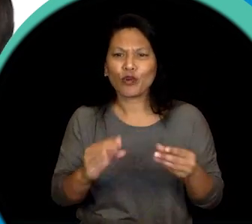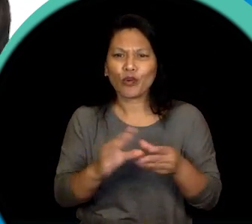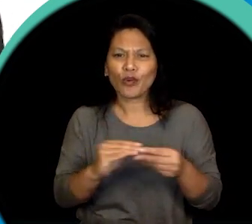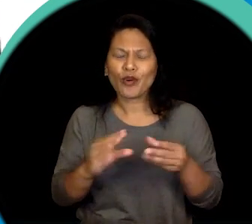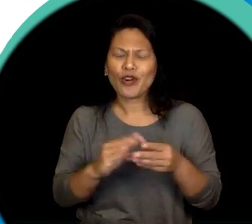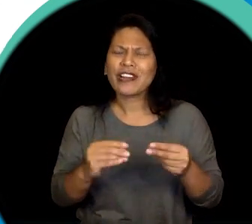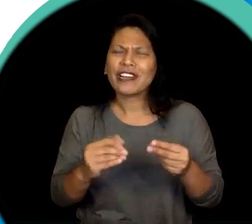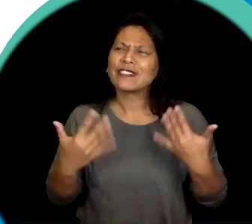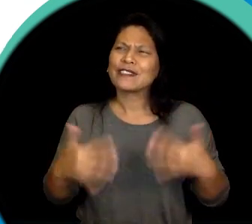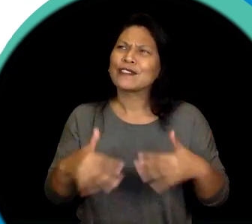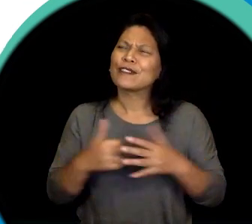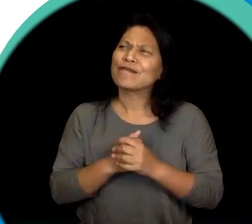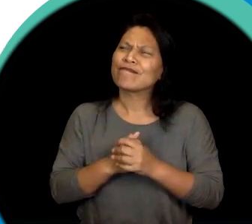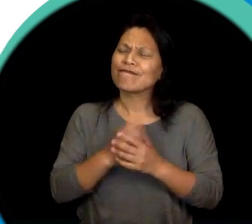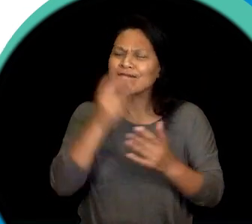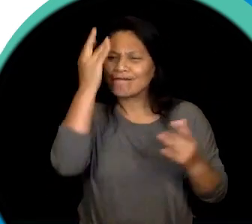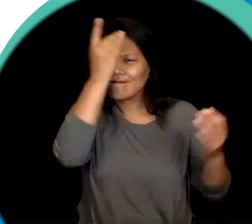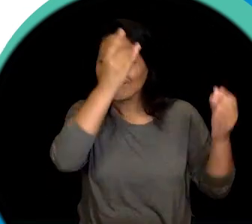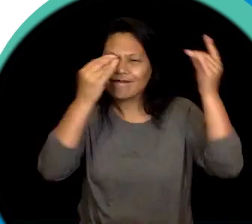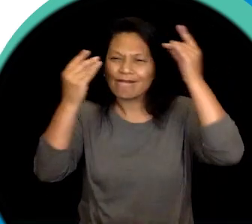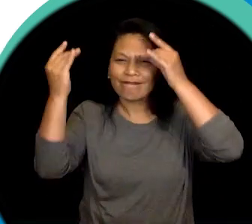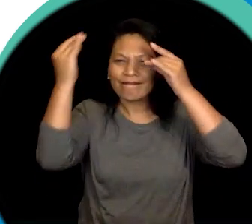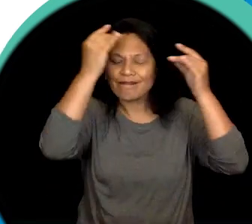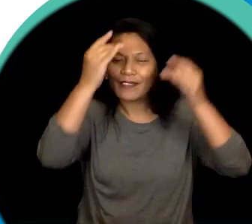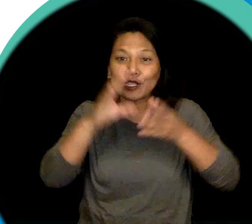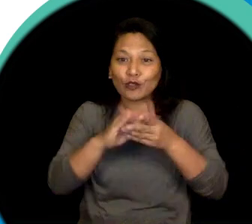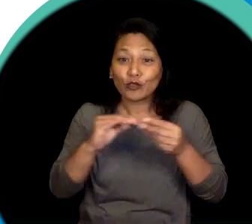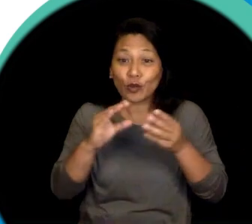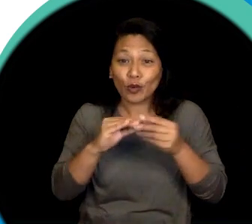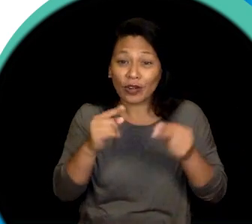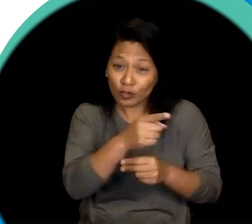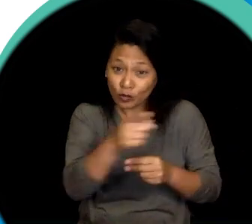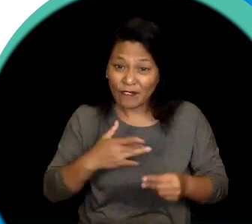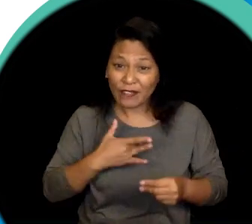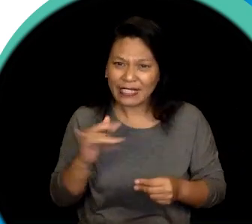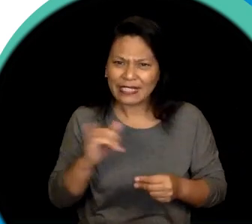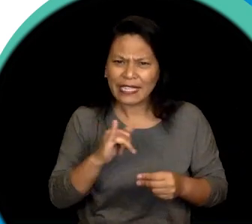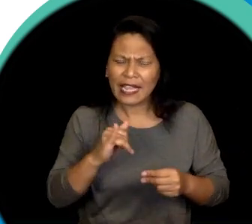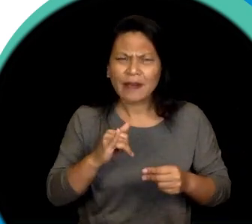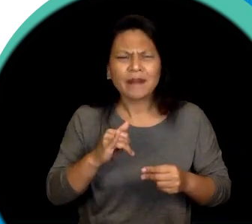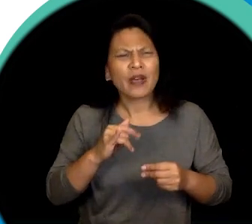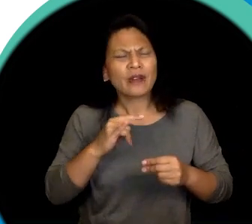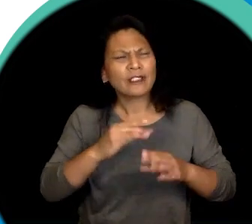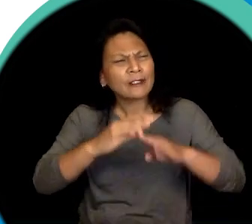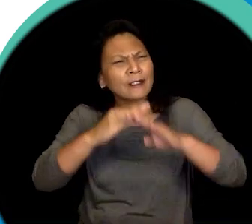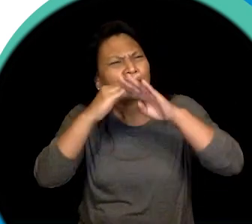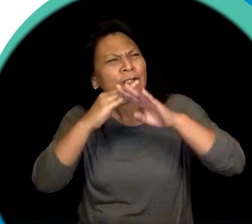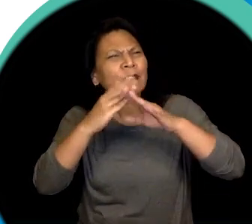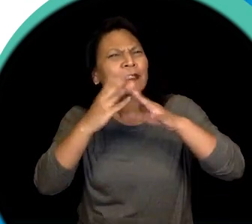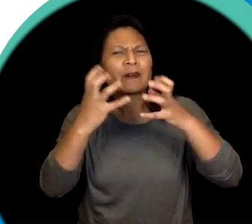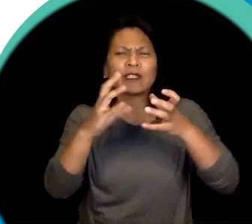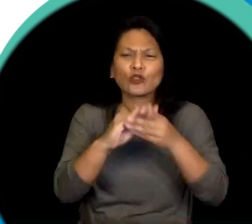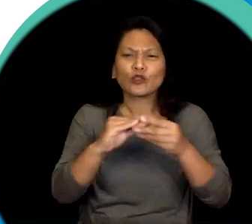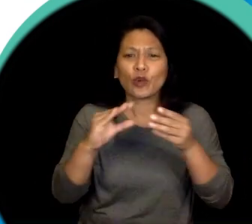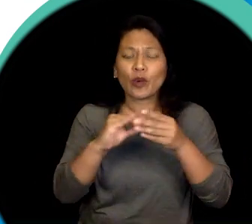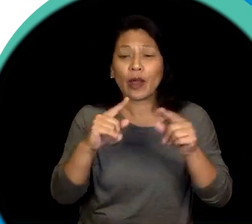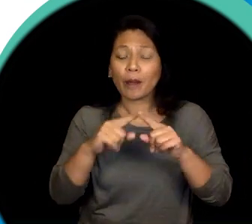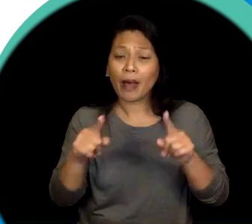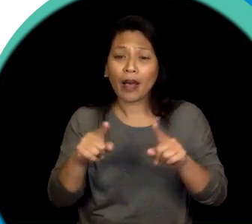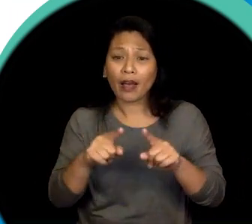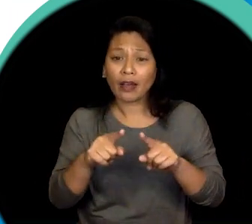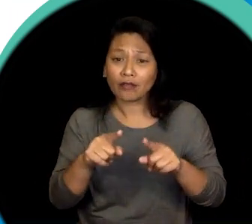but I was really having trouble thinking of a story I liked. Do you guys ever feel like this? I find this is an okay way to